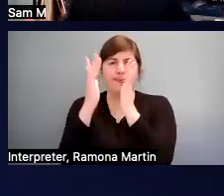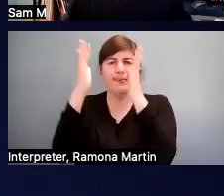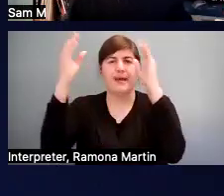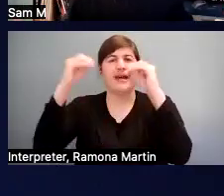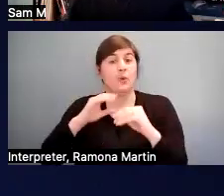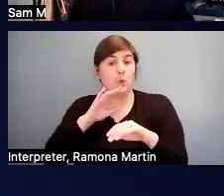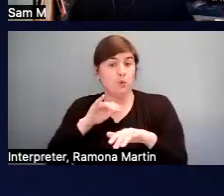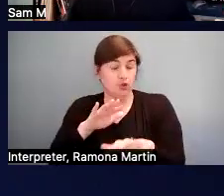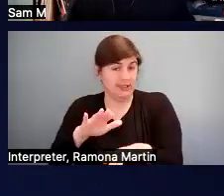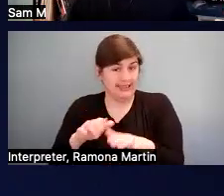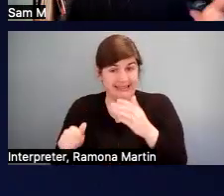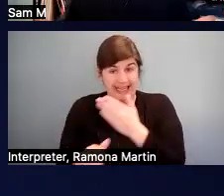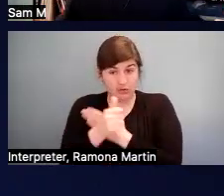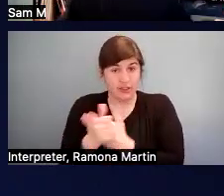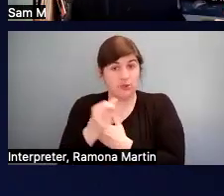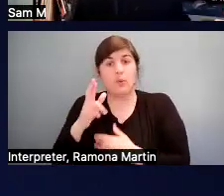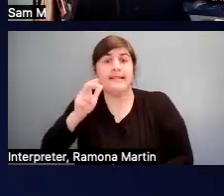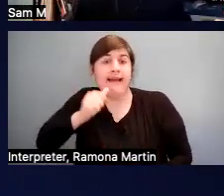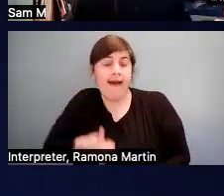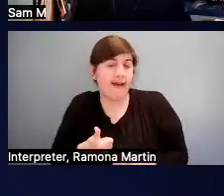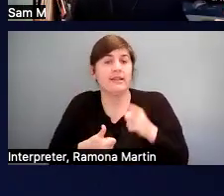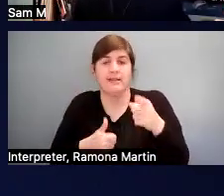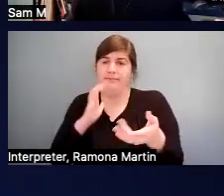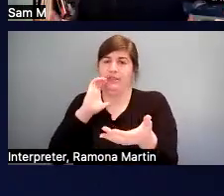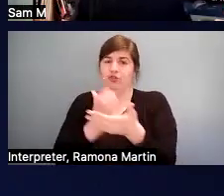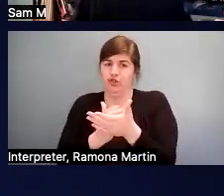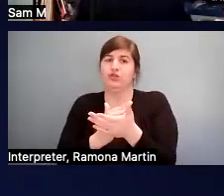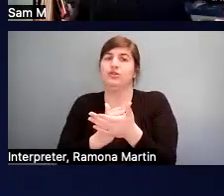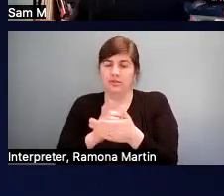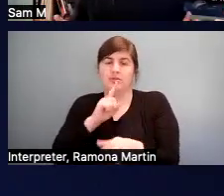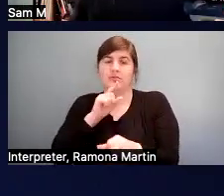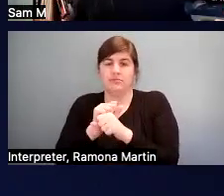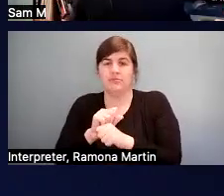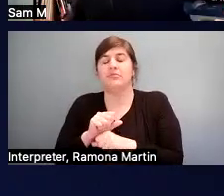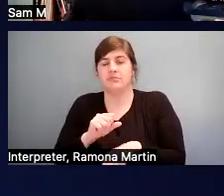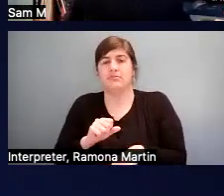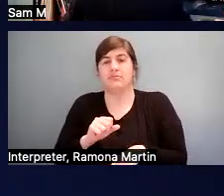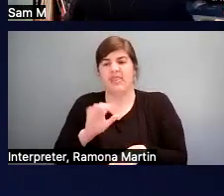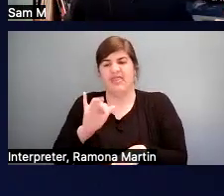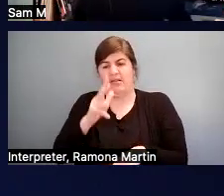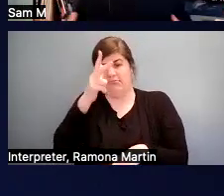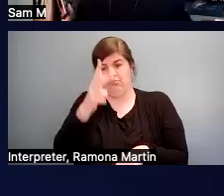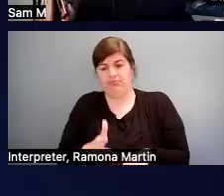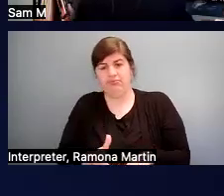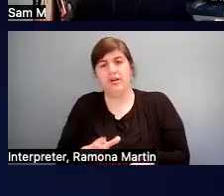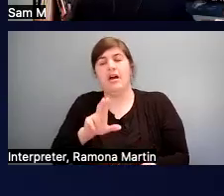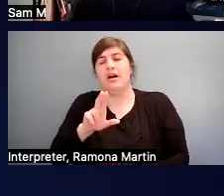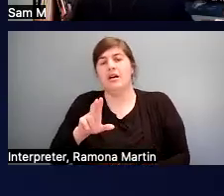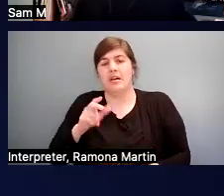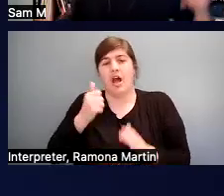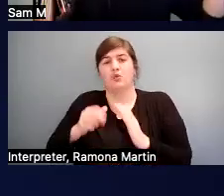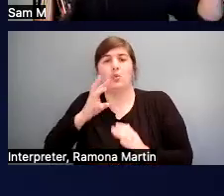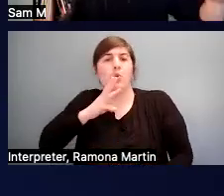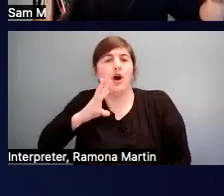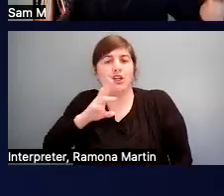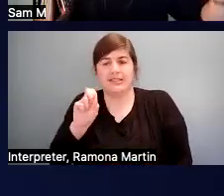they actually a danger to us? So, this picture here is actually of an underwater submarine, or what we would call a submersible, and there's